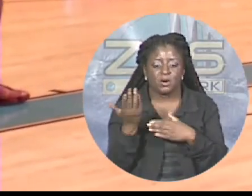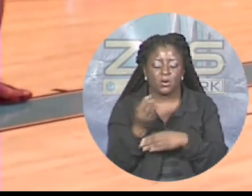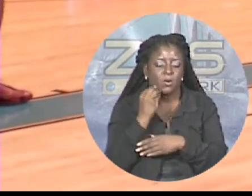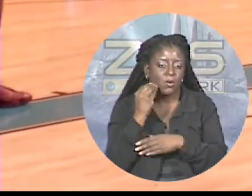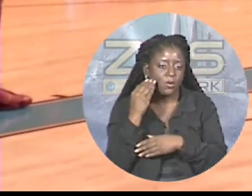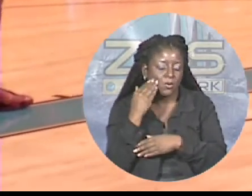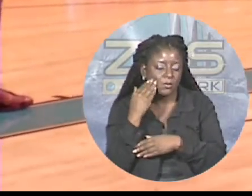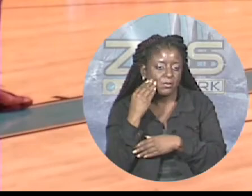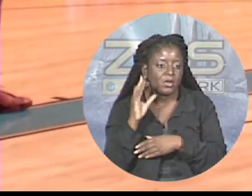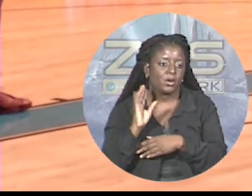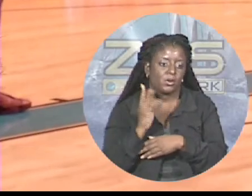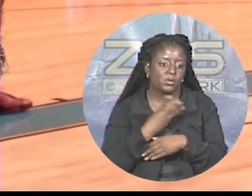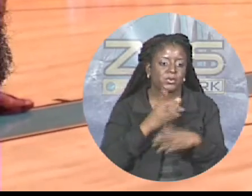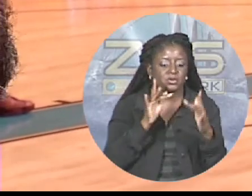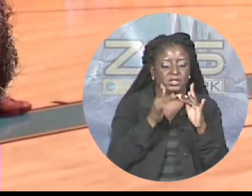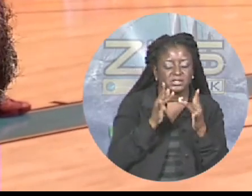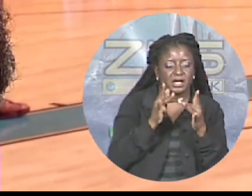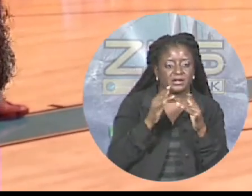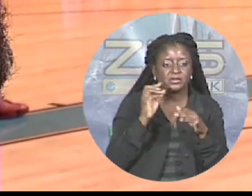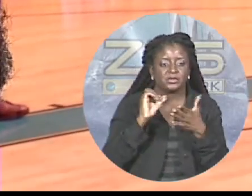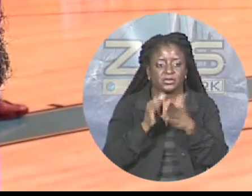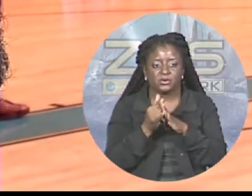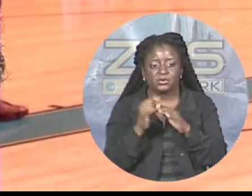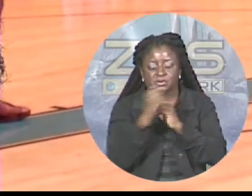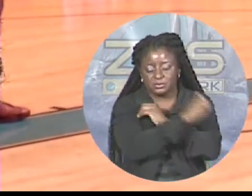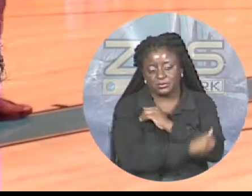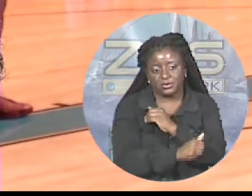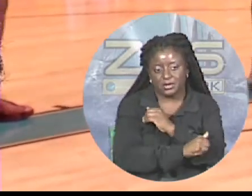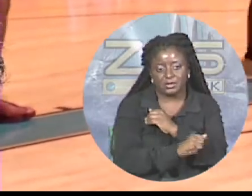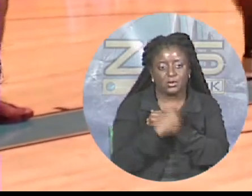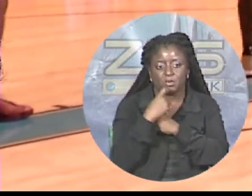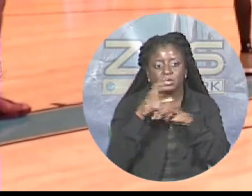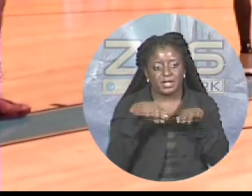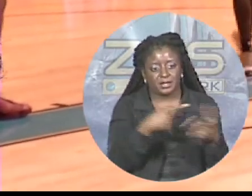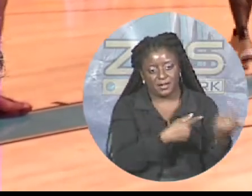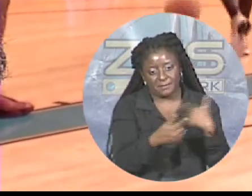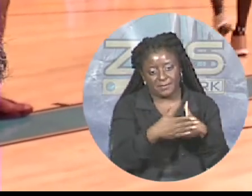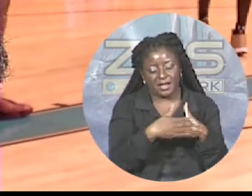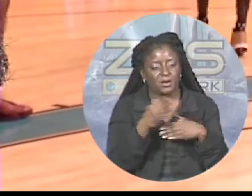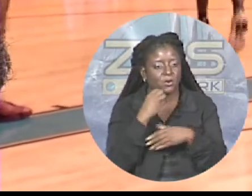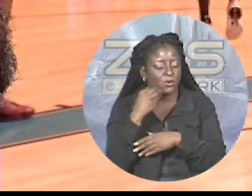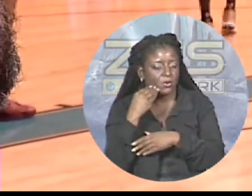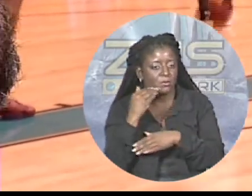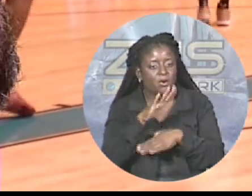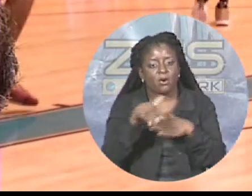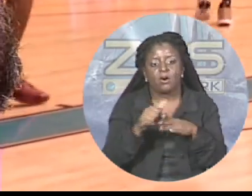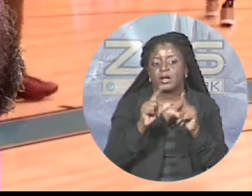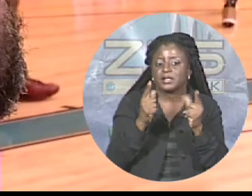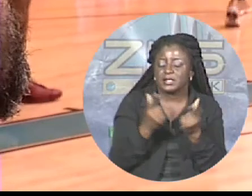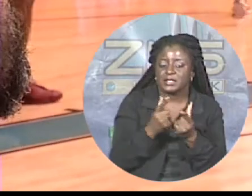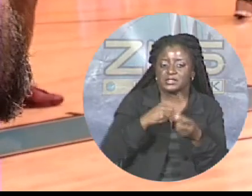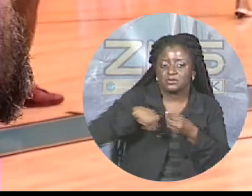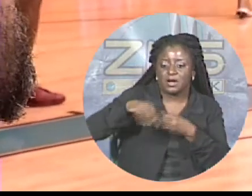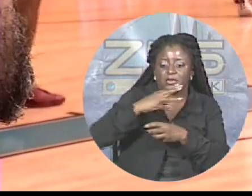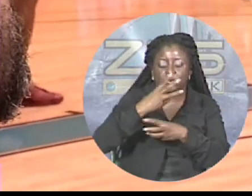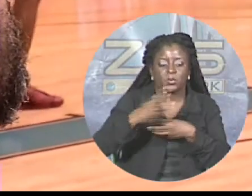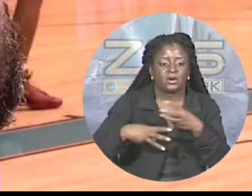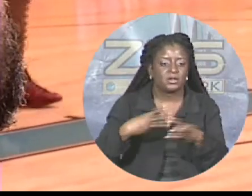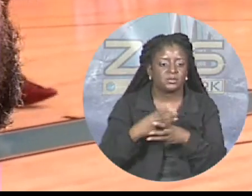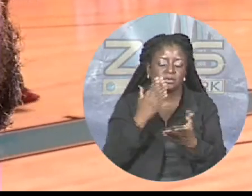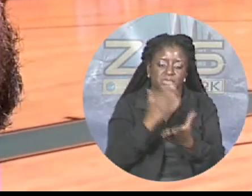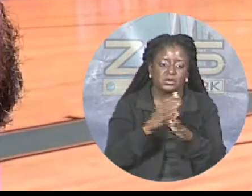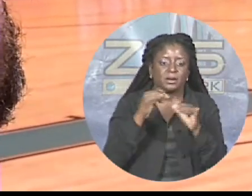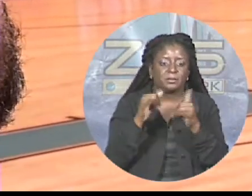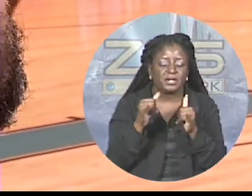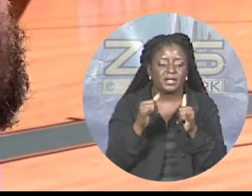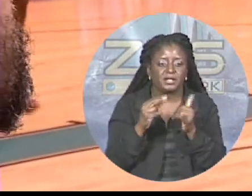those who are overseas who will be available to come back home. All leagues around the world will stop during the week of November 20th to the 28th,